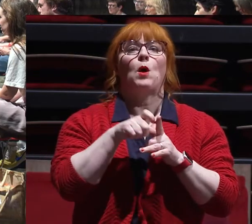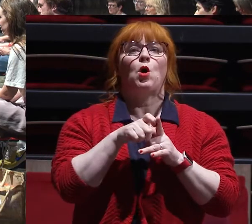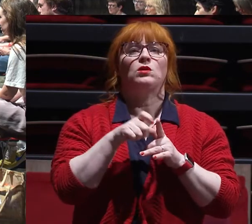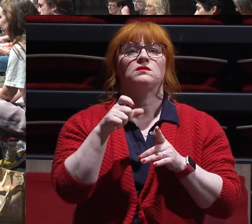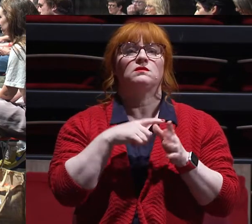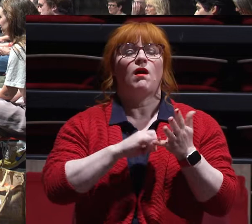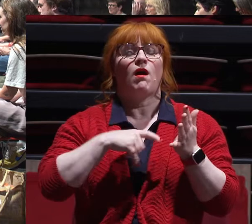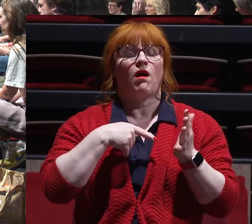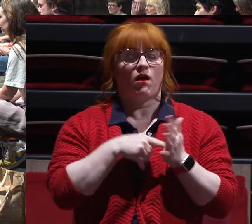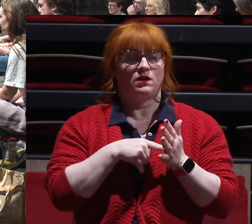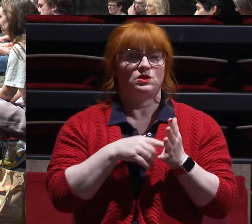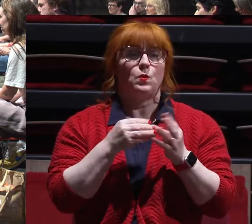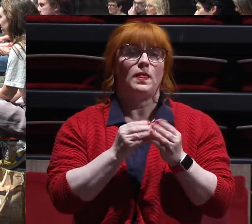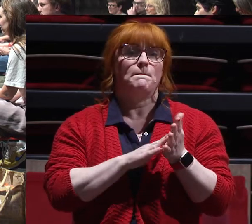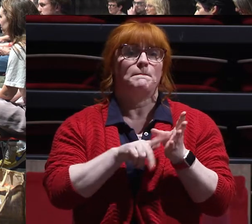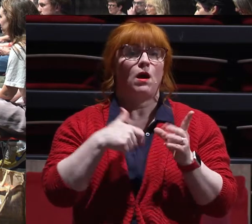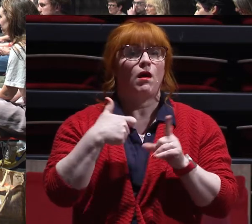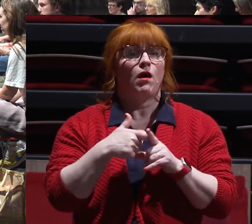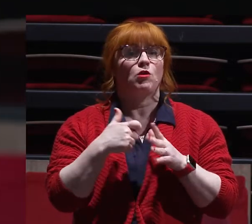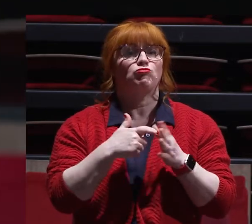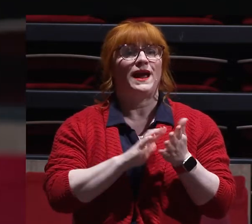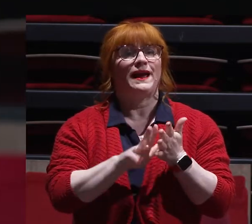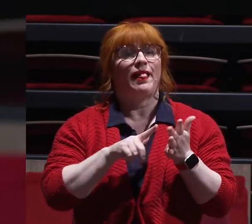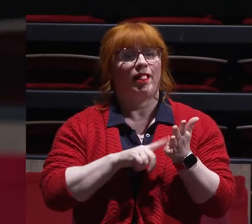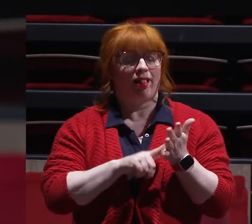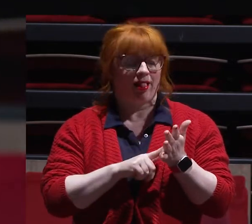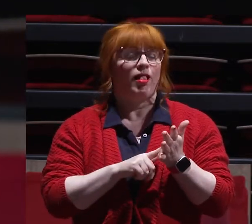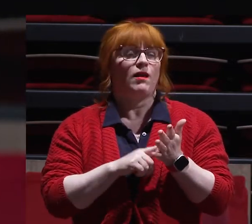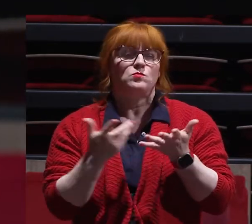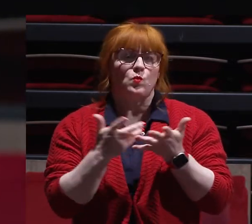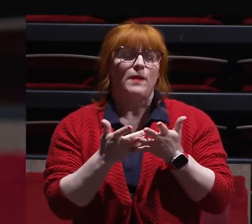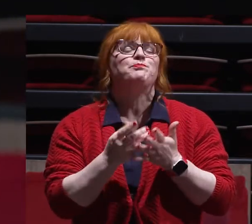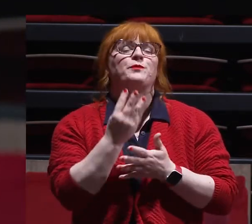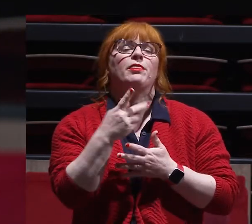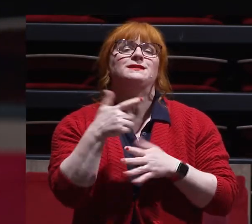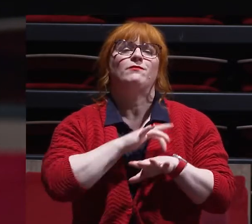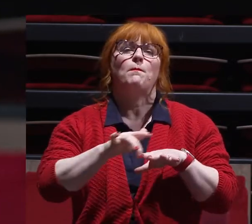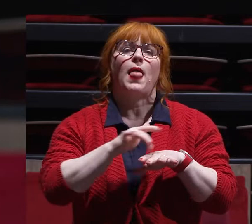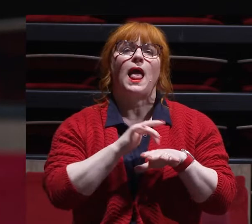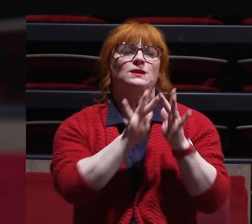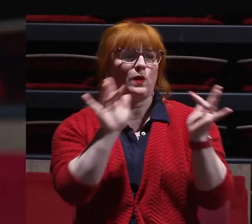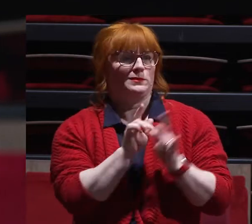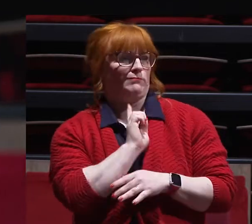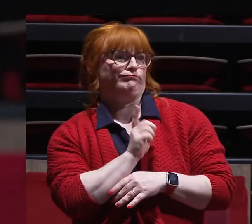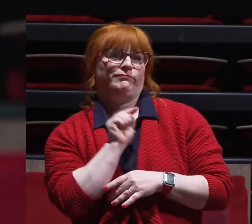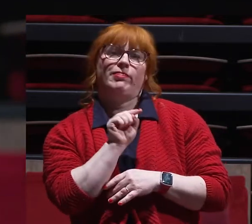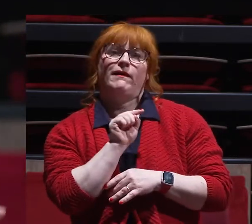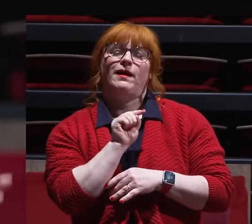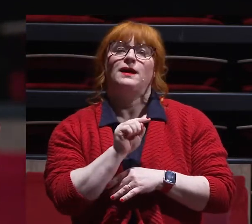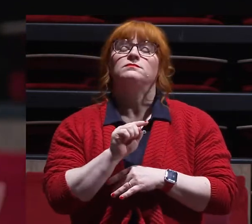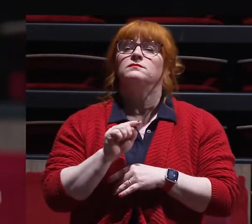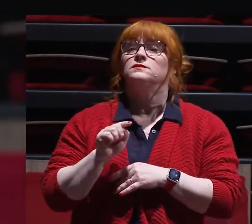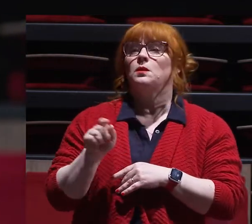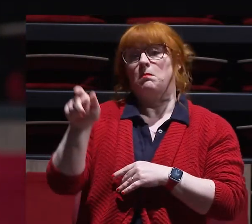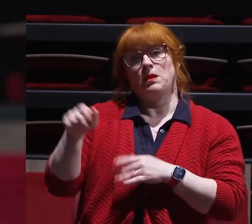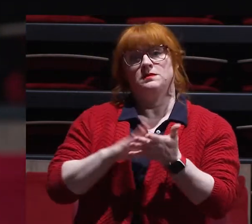with Mark Ravenhill a few months ago that's on the 37 Plays website. And what Mark asked